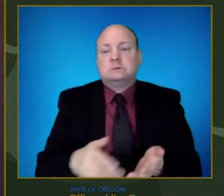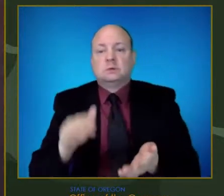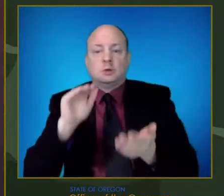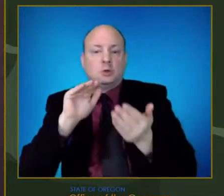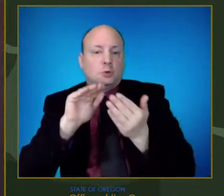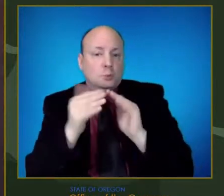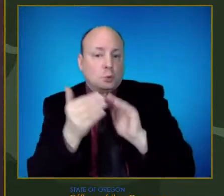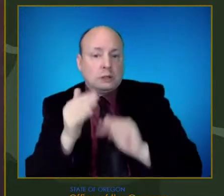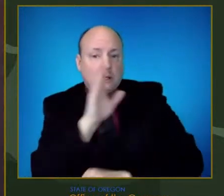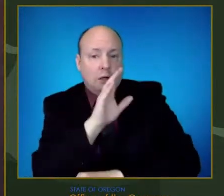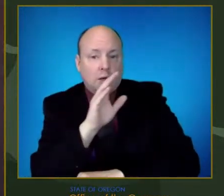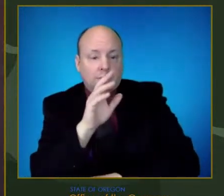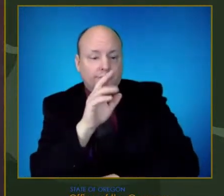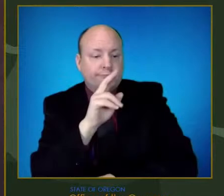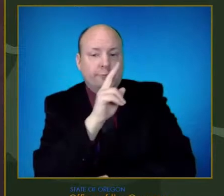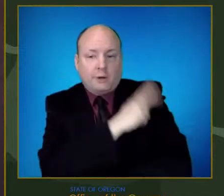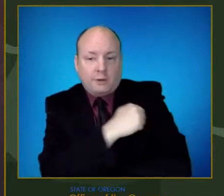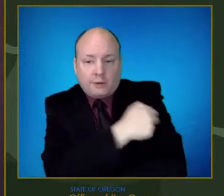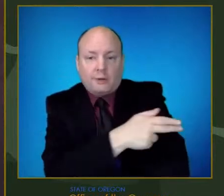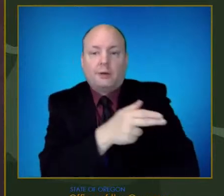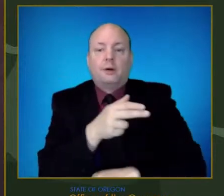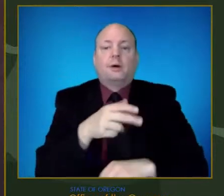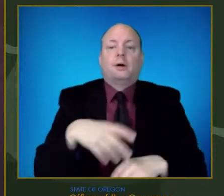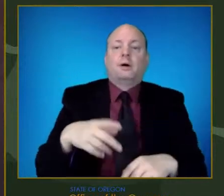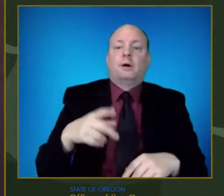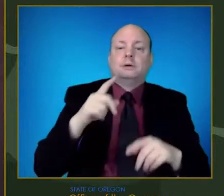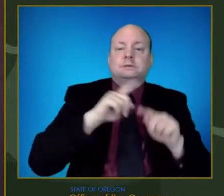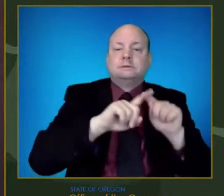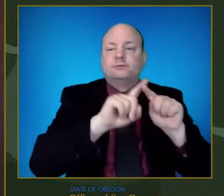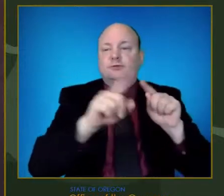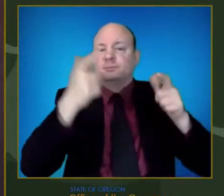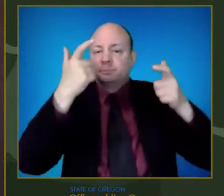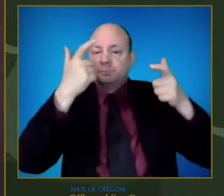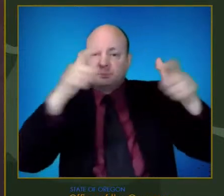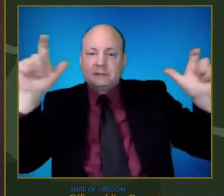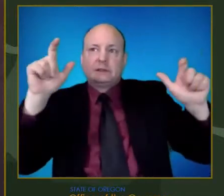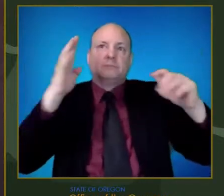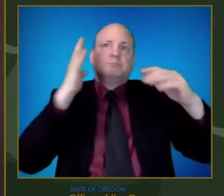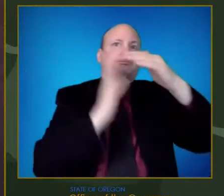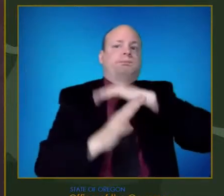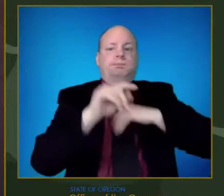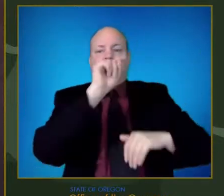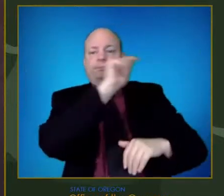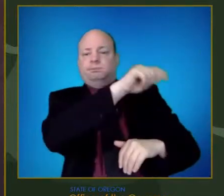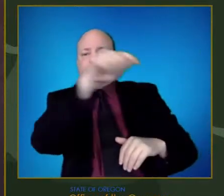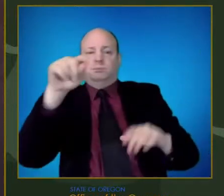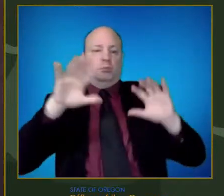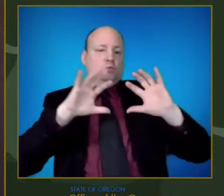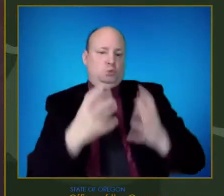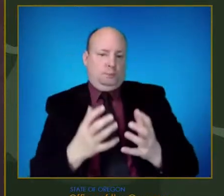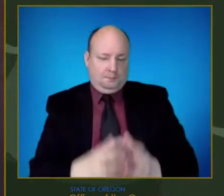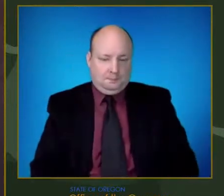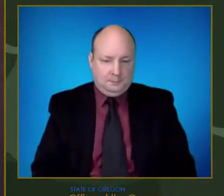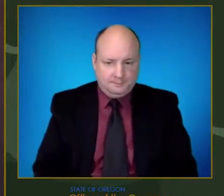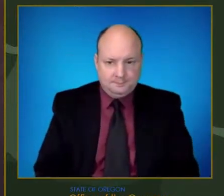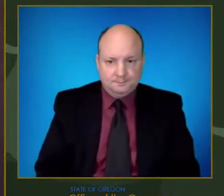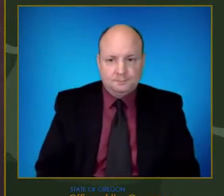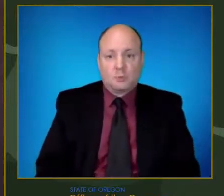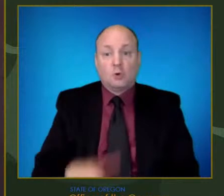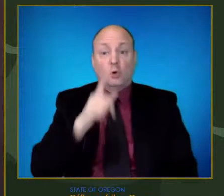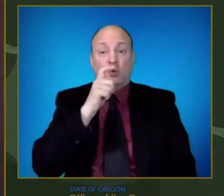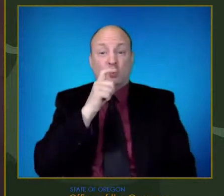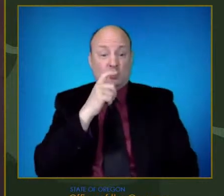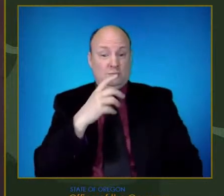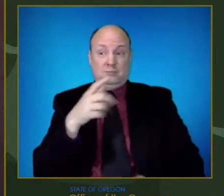sites. We also need to make sure that access to the vaccine is fair. Making a group